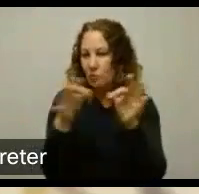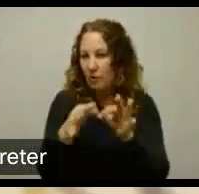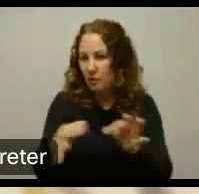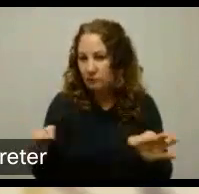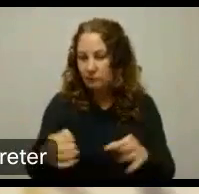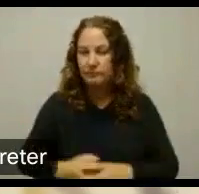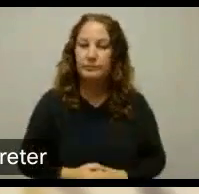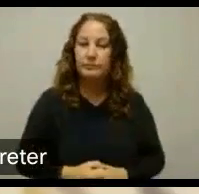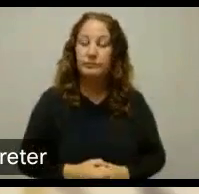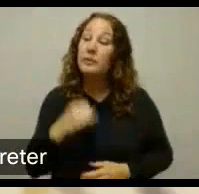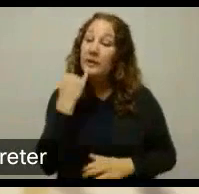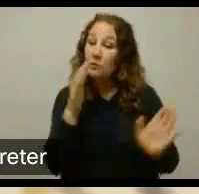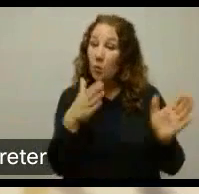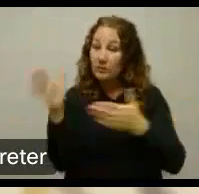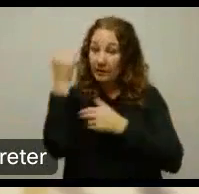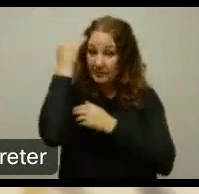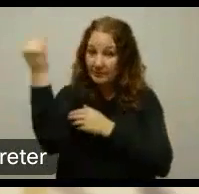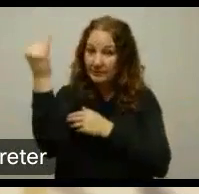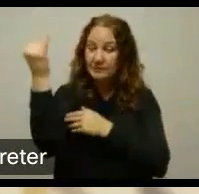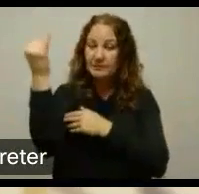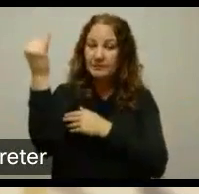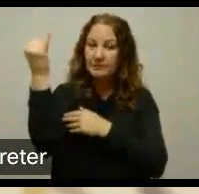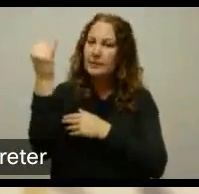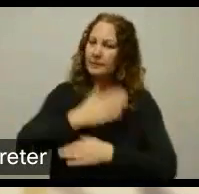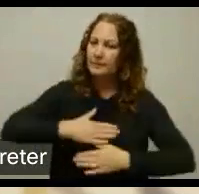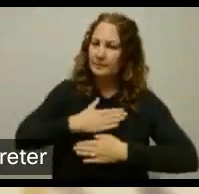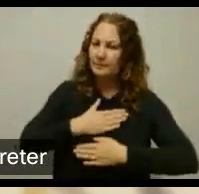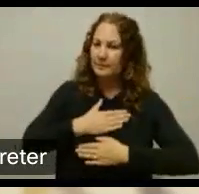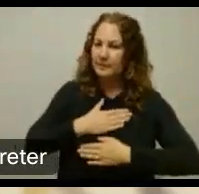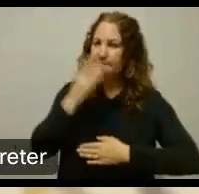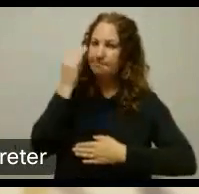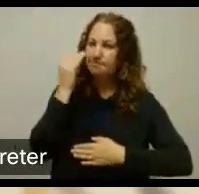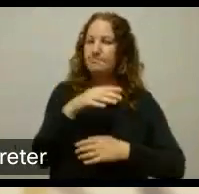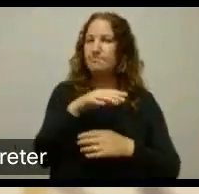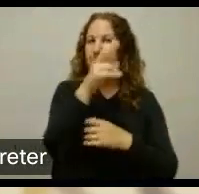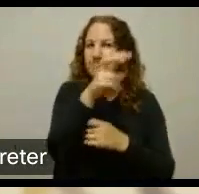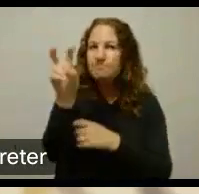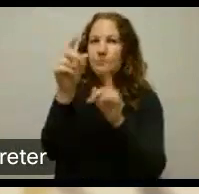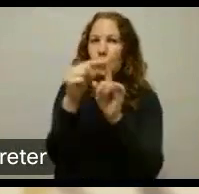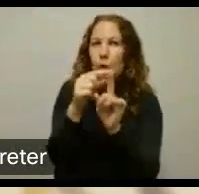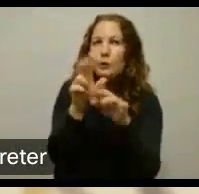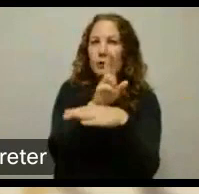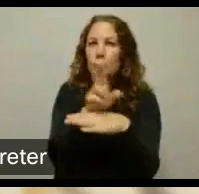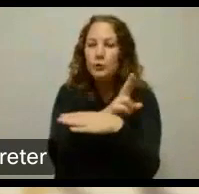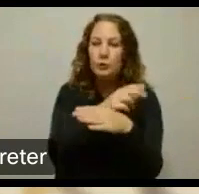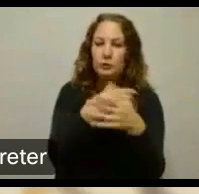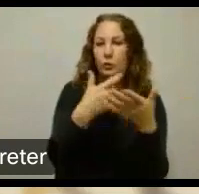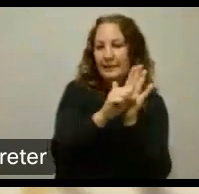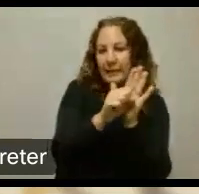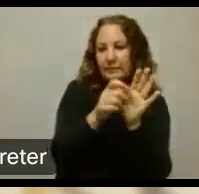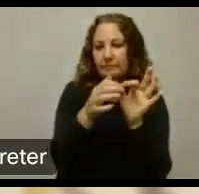So when you are organizing your ideas, please think about the transitions that you would like to use, or the signal